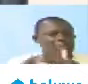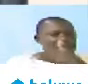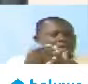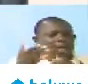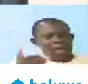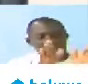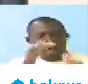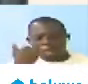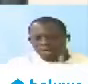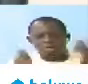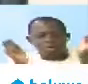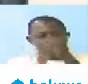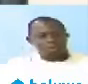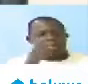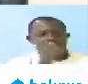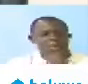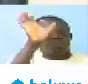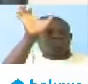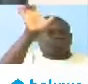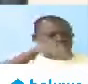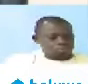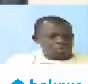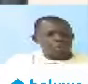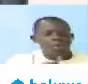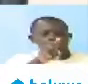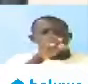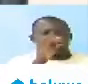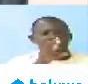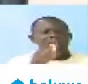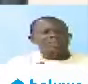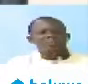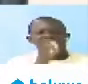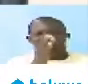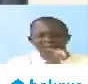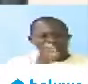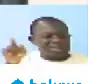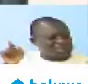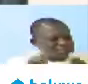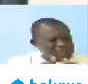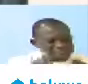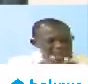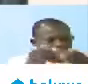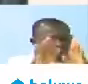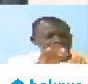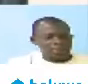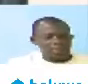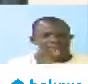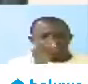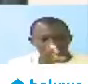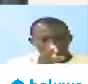crocodile. And you said it in almost exactly the same context. And